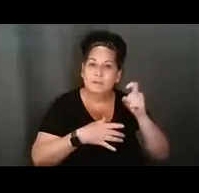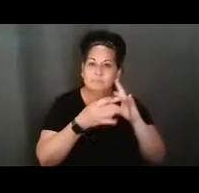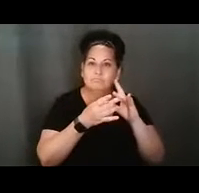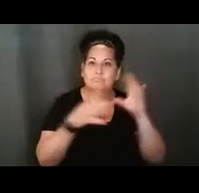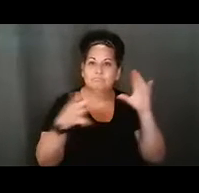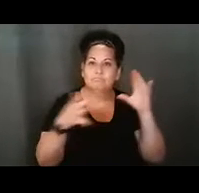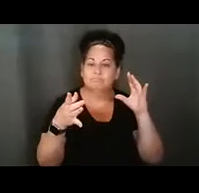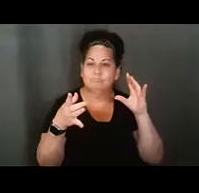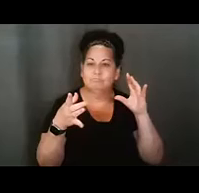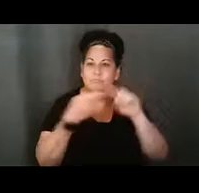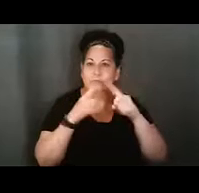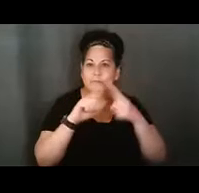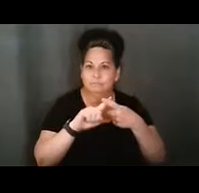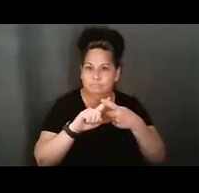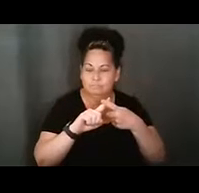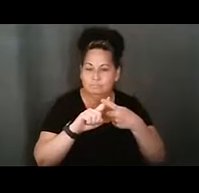friends.